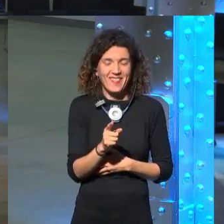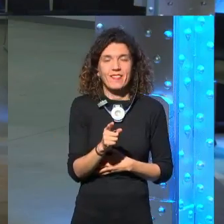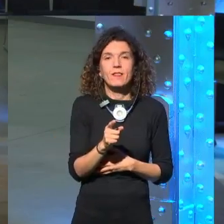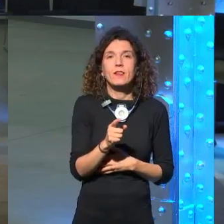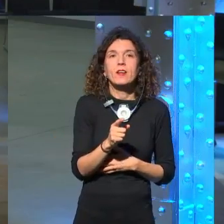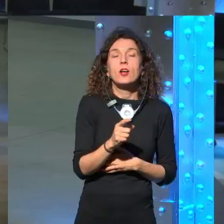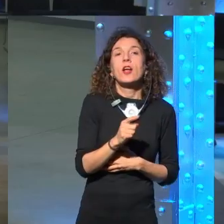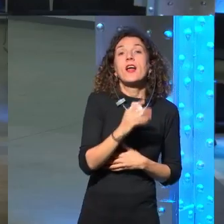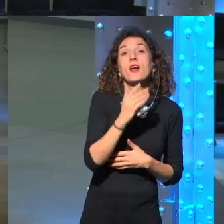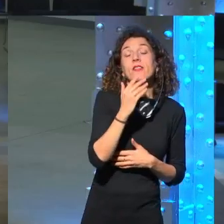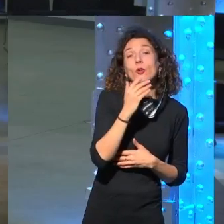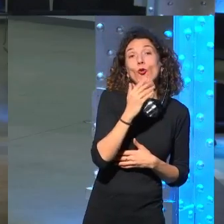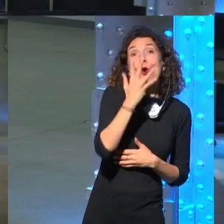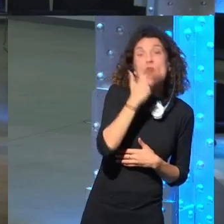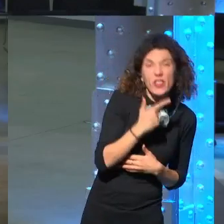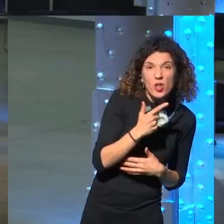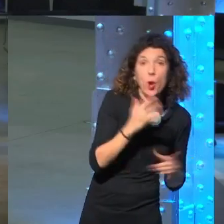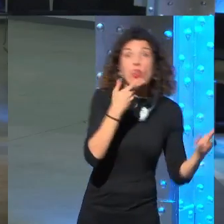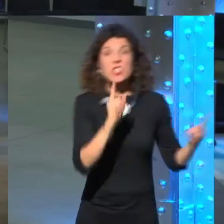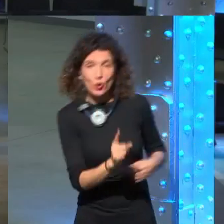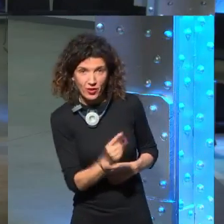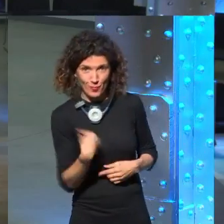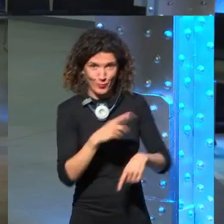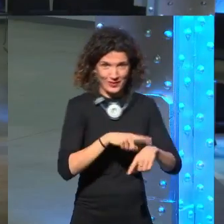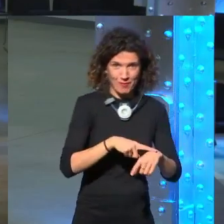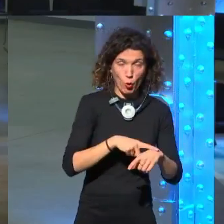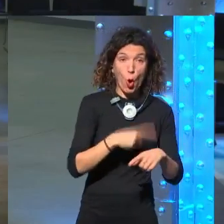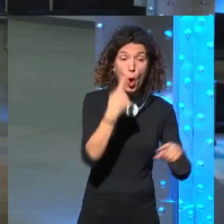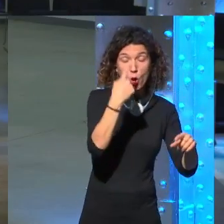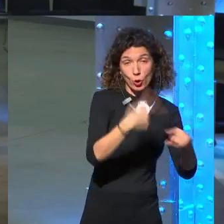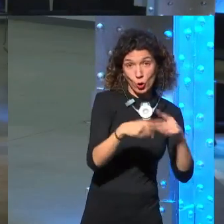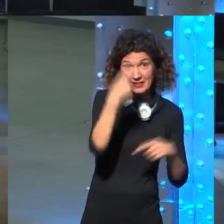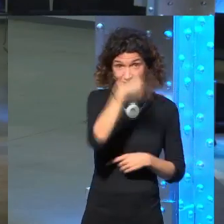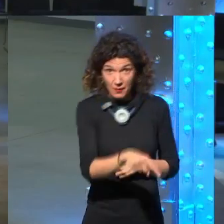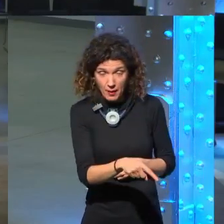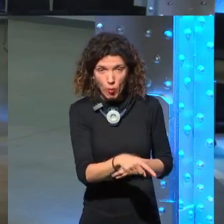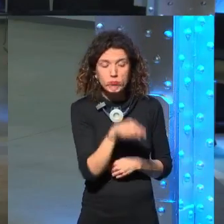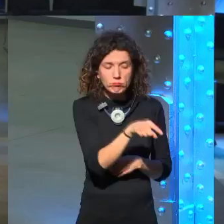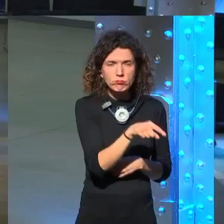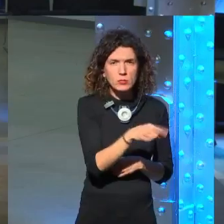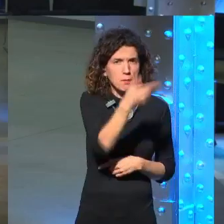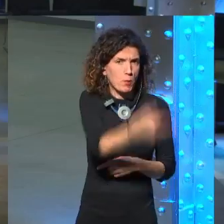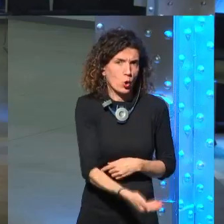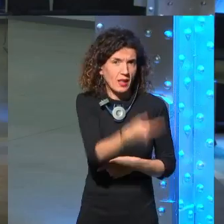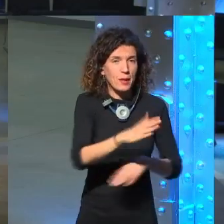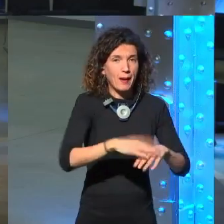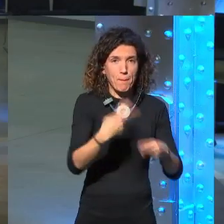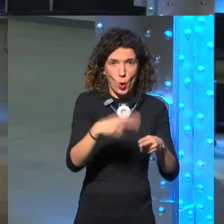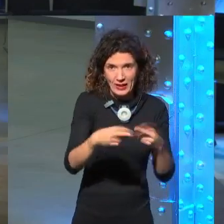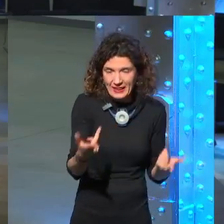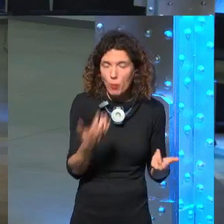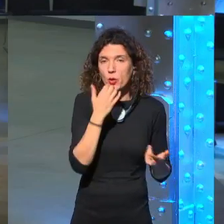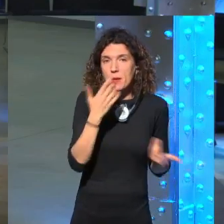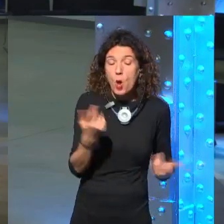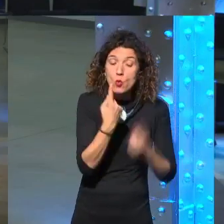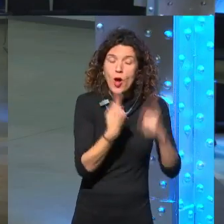actually, as Slavoj Žižek pointed out, these are very important for a politician, because they're kind of like the things that you deny that you